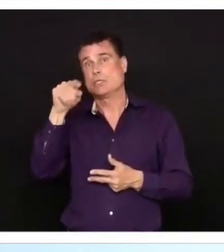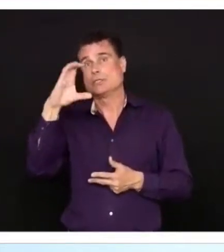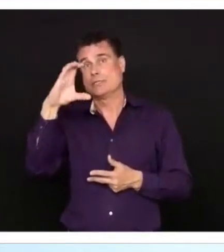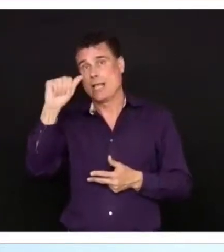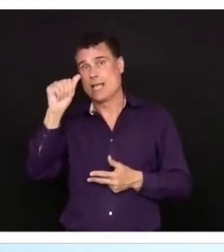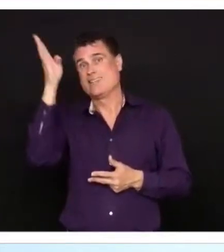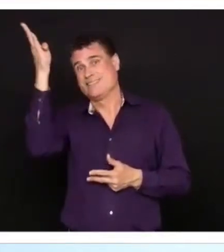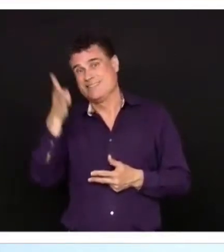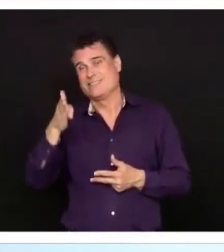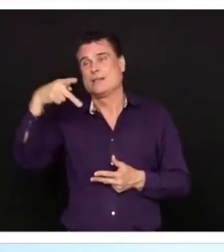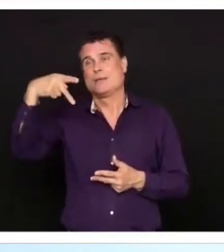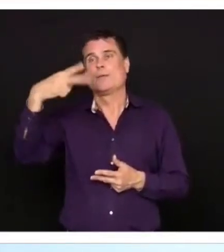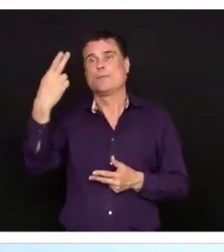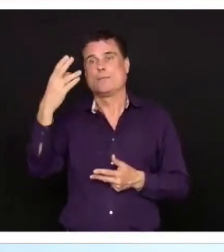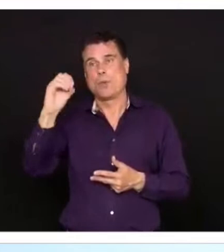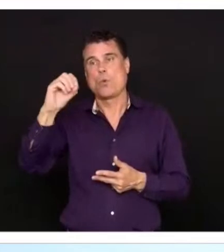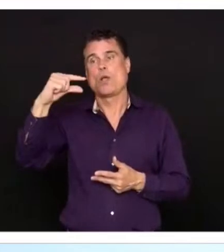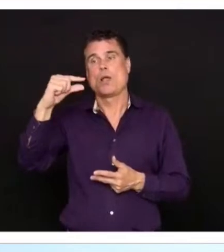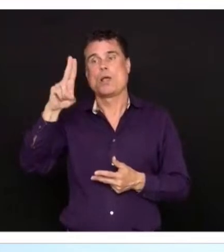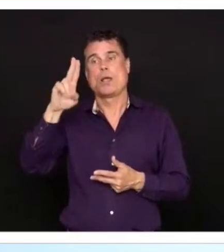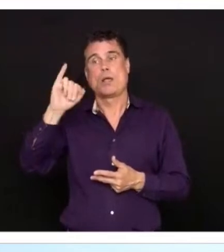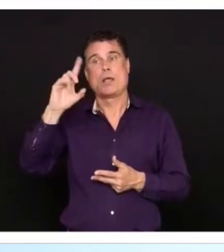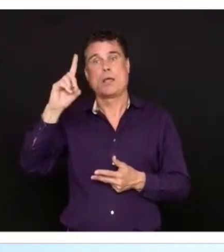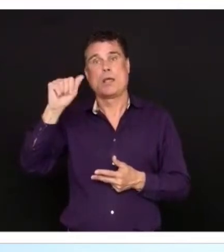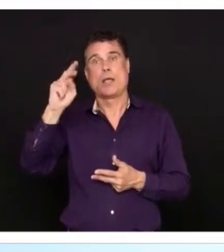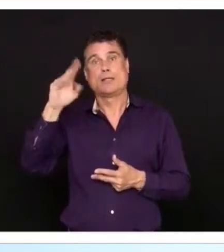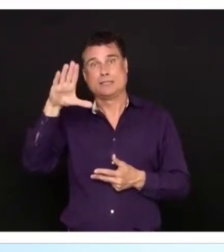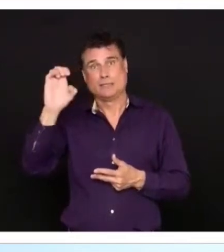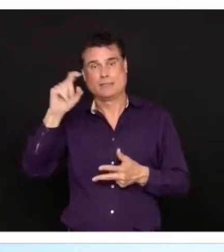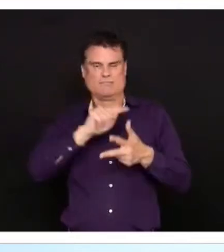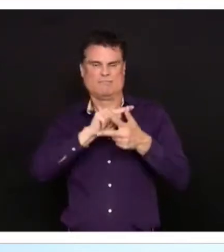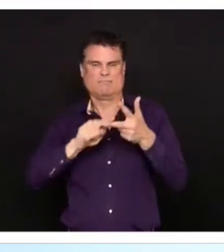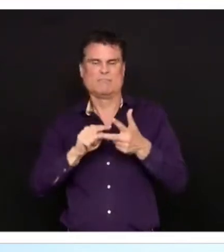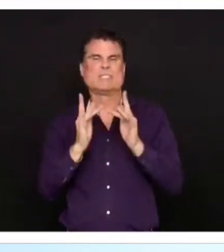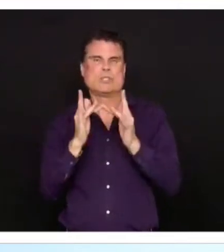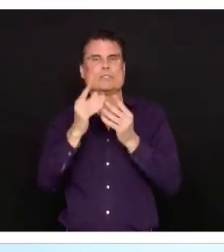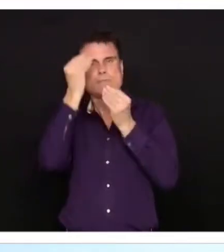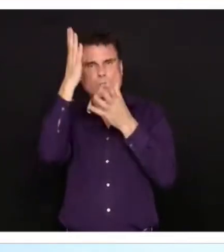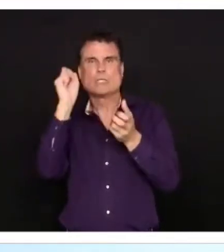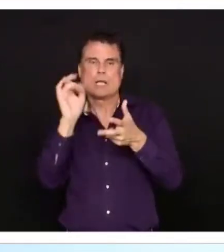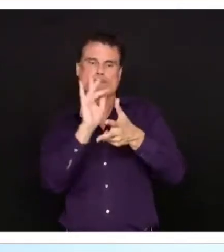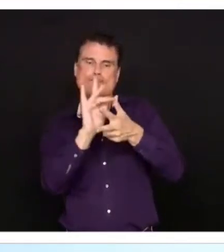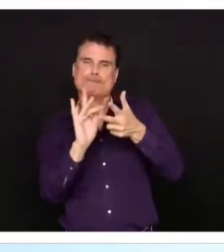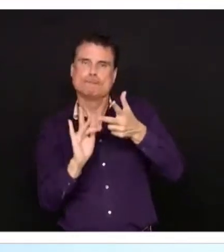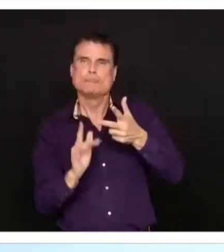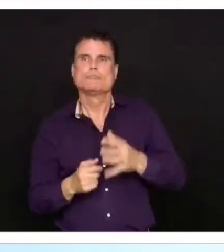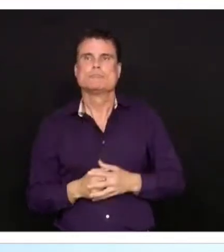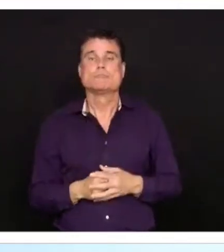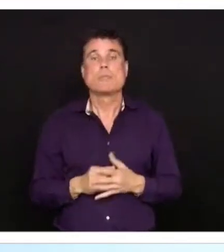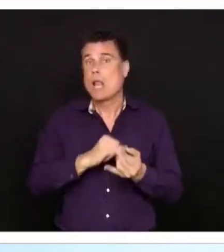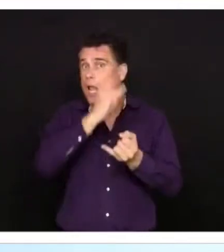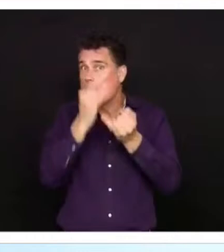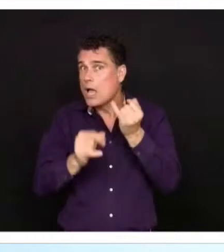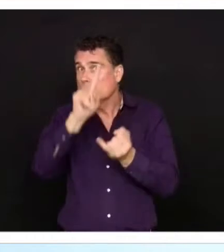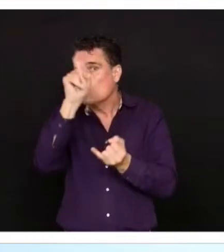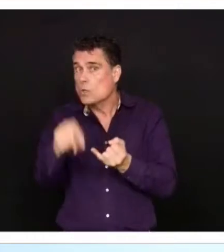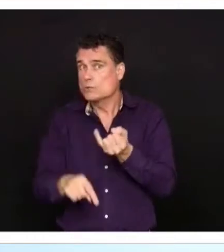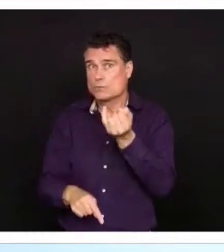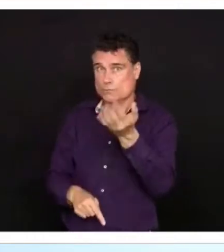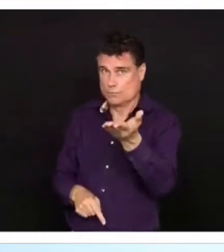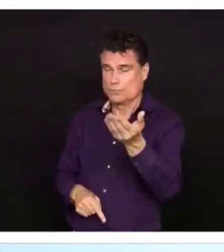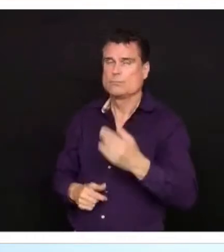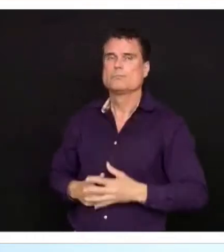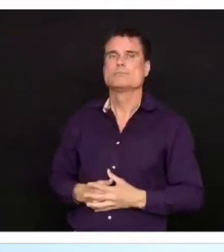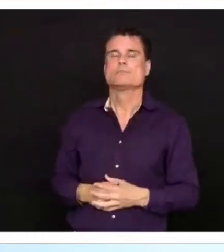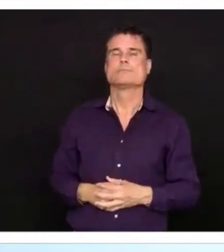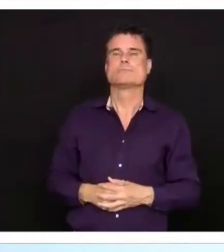gov.bc.ca/PHO guidance. Last question is from Matt Preprost, Alaska Highway News. Go ahead, Matt. Hi, good morning. This question is